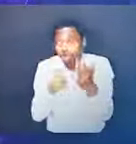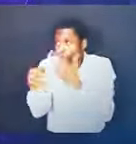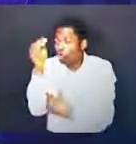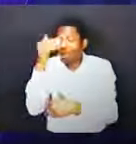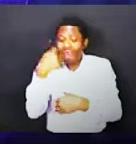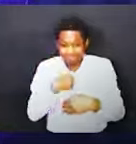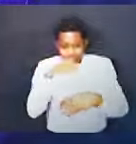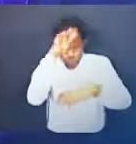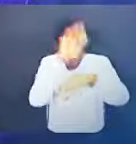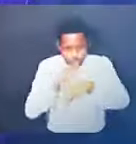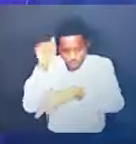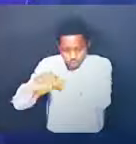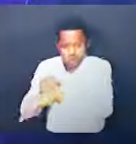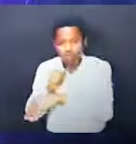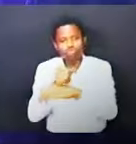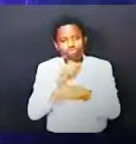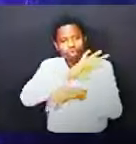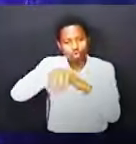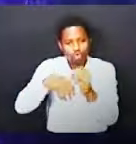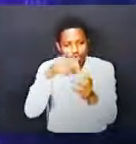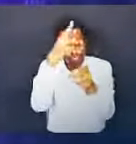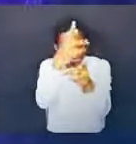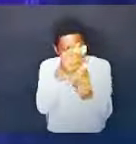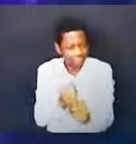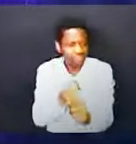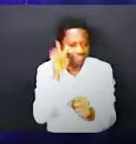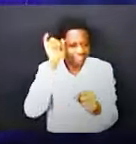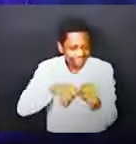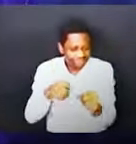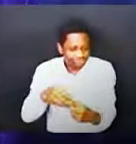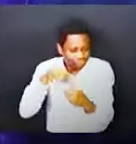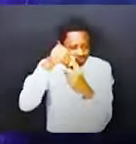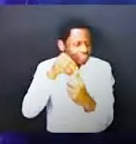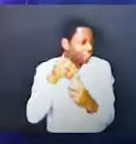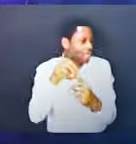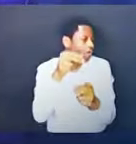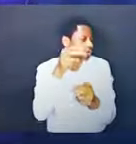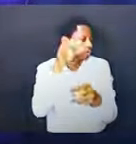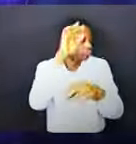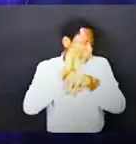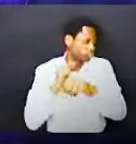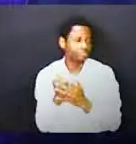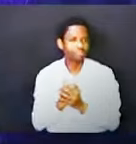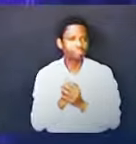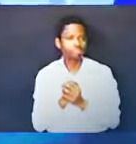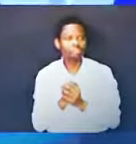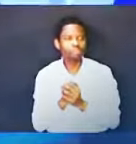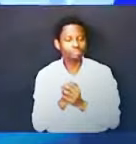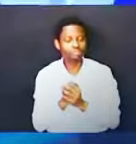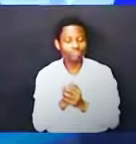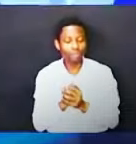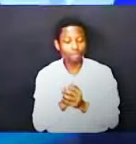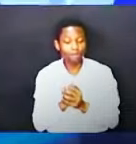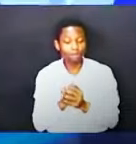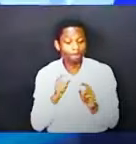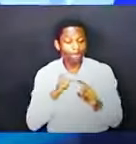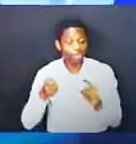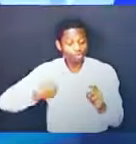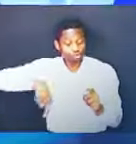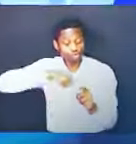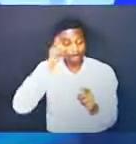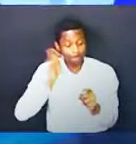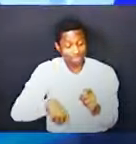after all. So we have received a certain kind of calling. And what the first room could be an after. And we need to live a